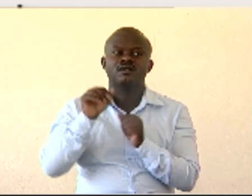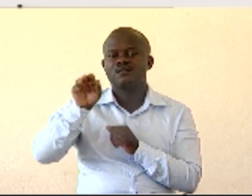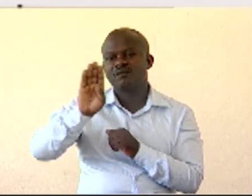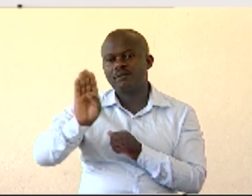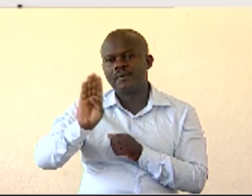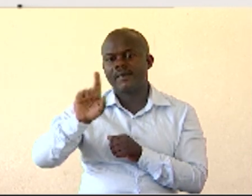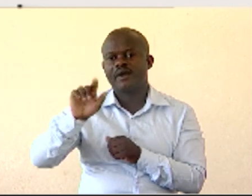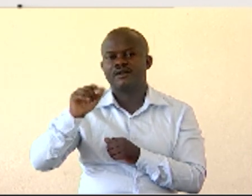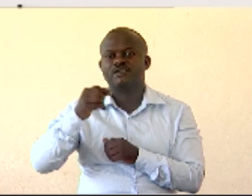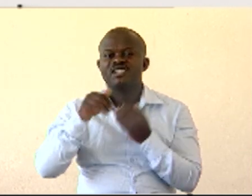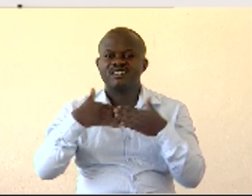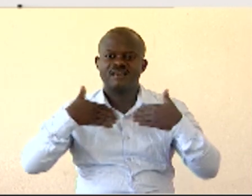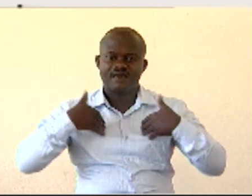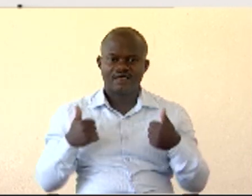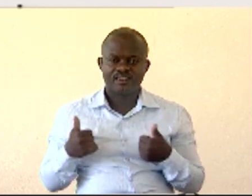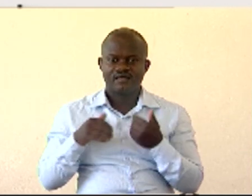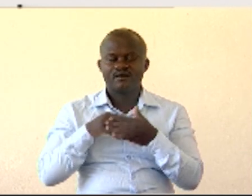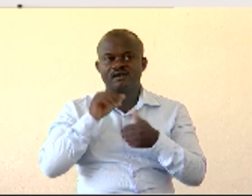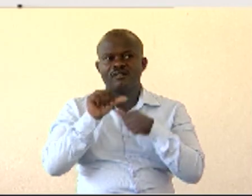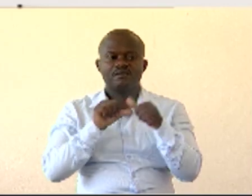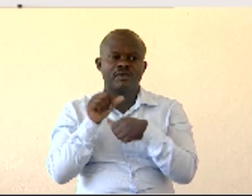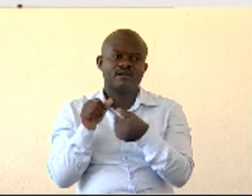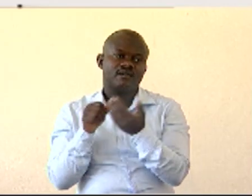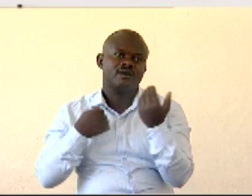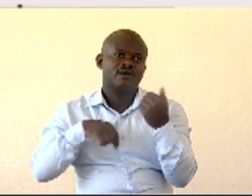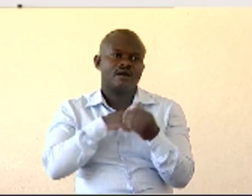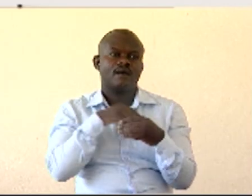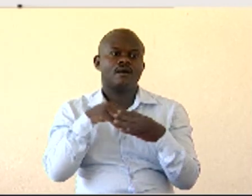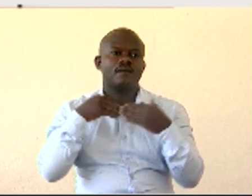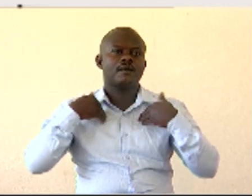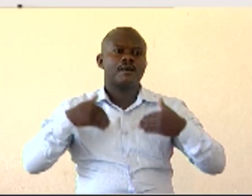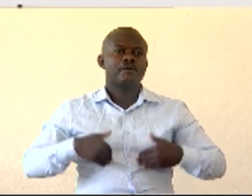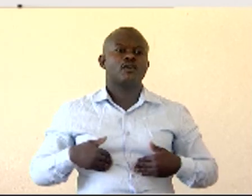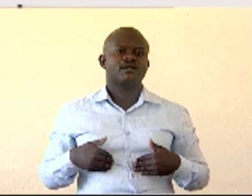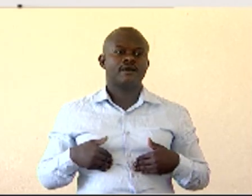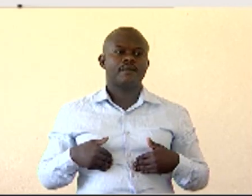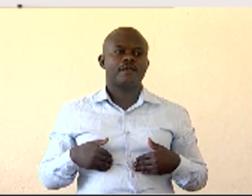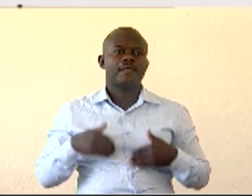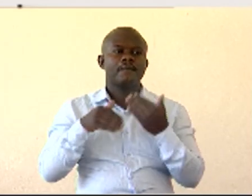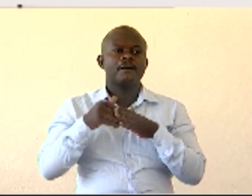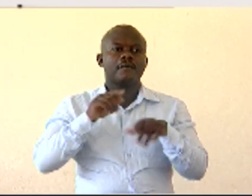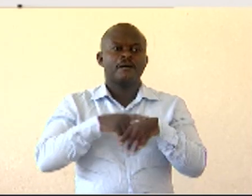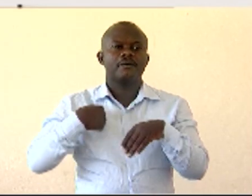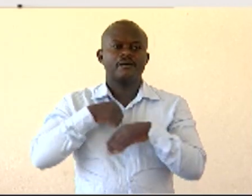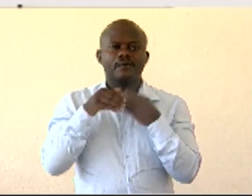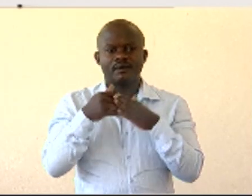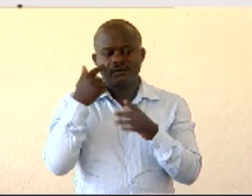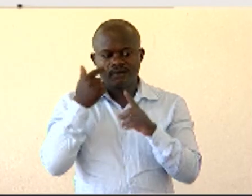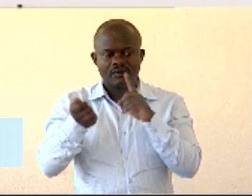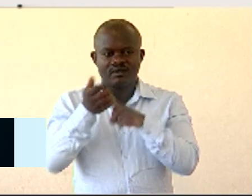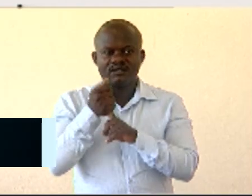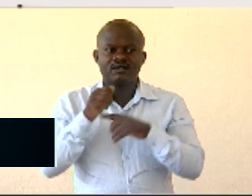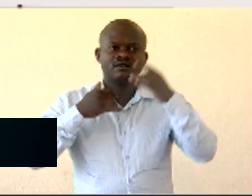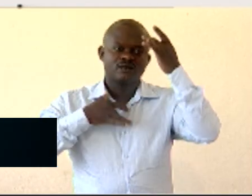is health. Biology concerning about our body function. When you take a